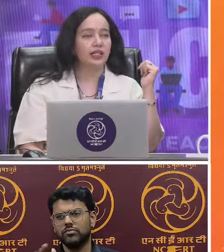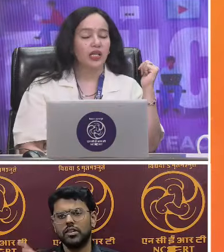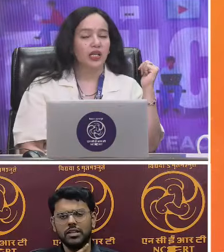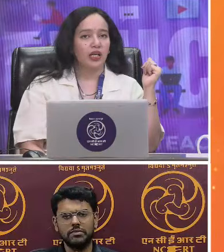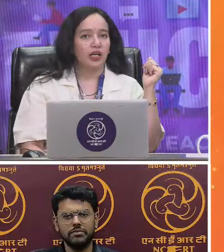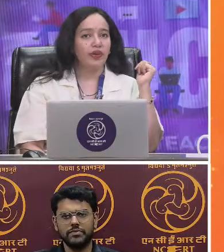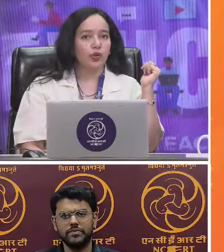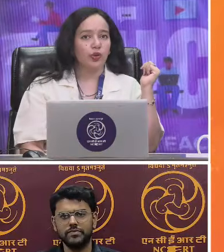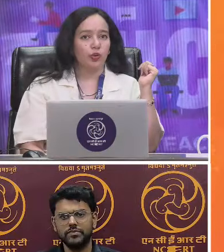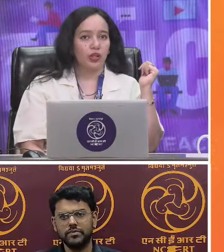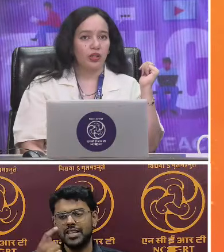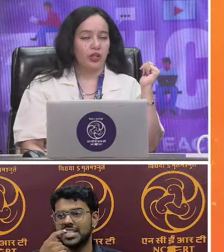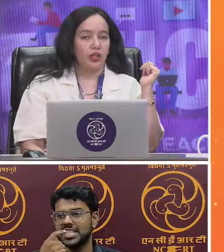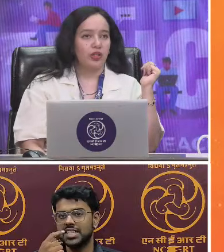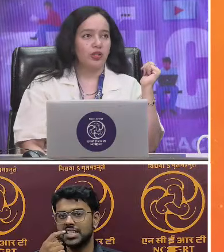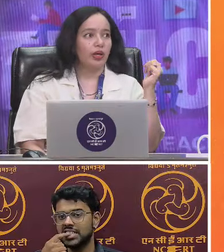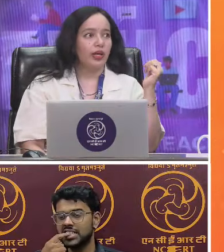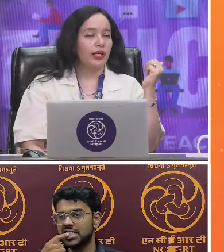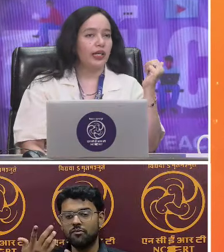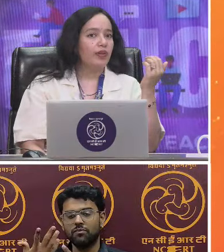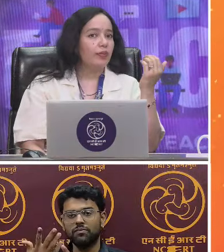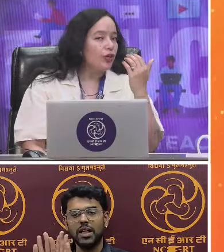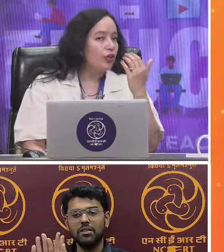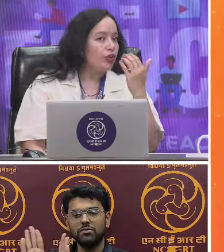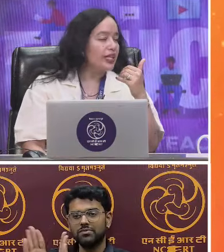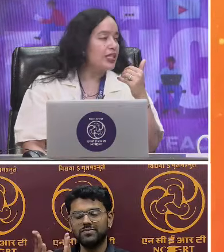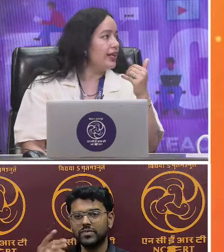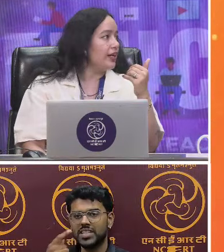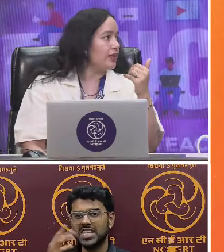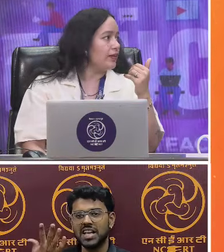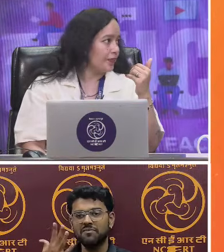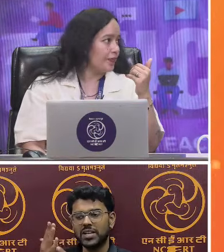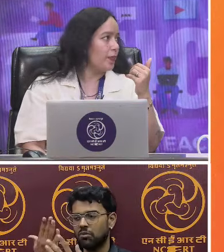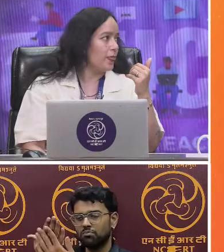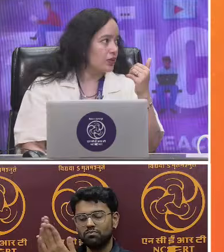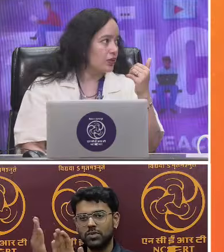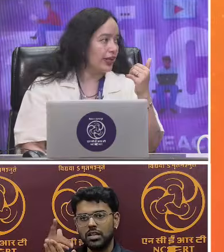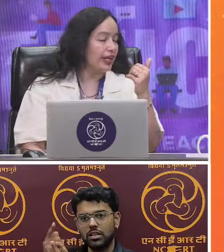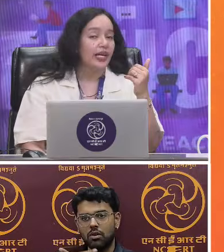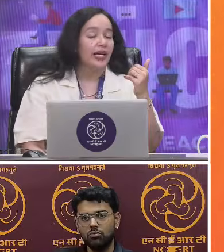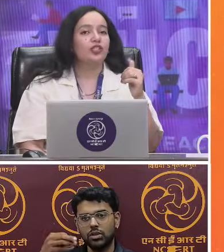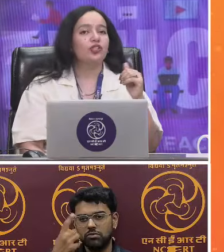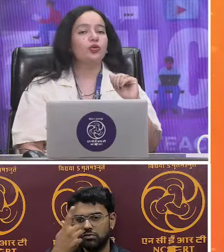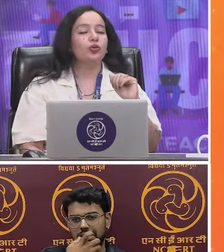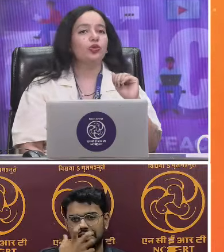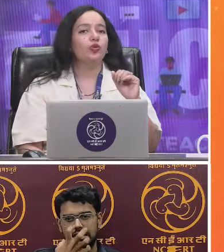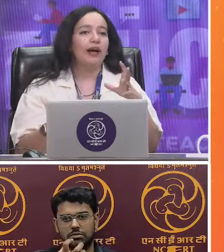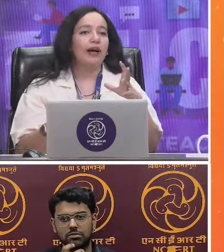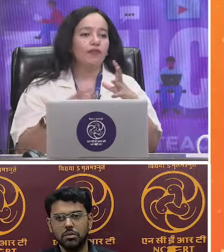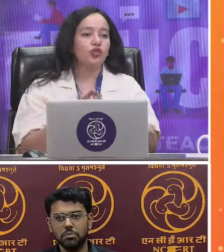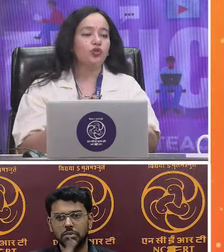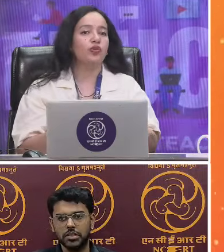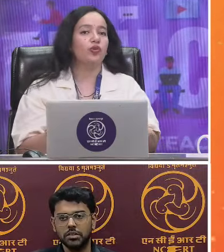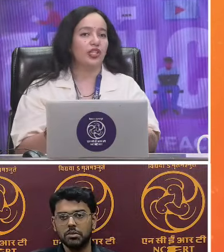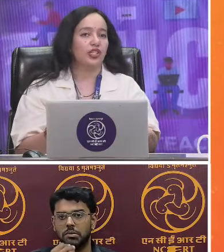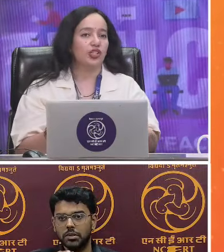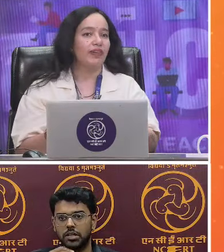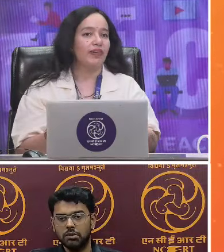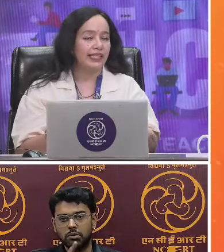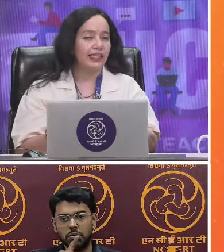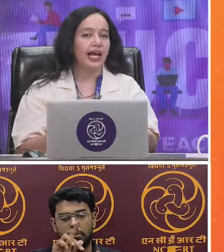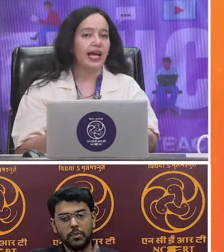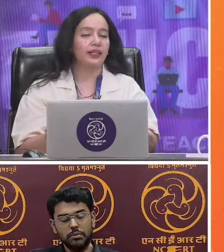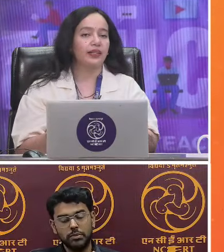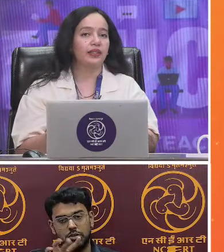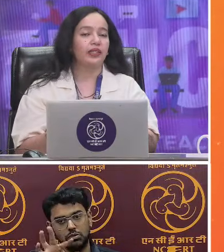the window, so it will make your face very dull. Yes. Okay, so you have to choose your location